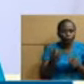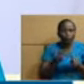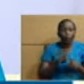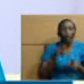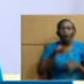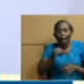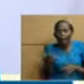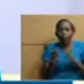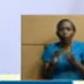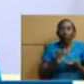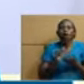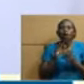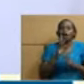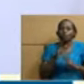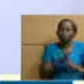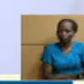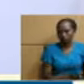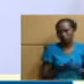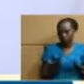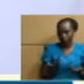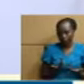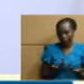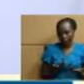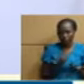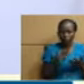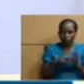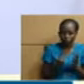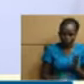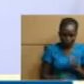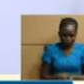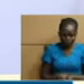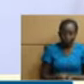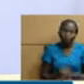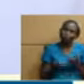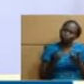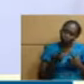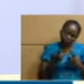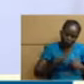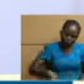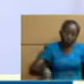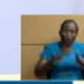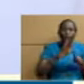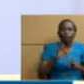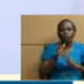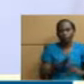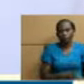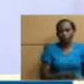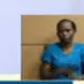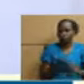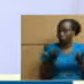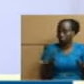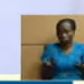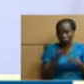vulnerable, much as we have the enlisted ones. So we are all vulnerable given the situation